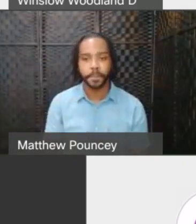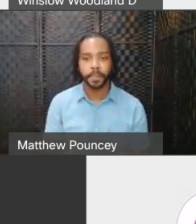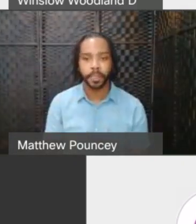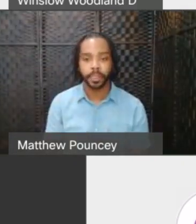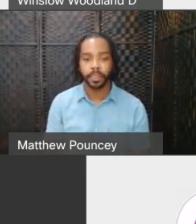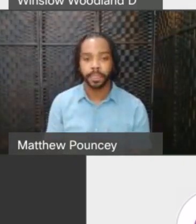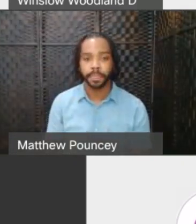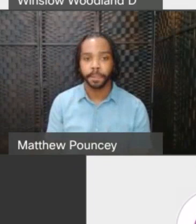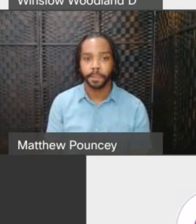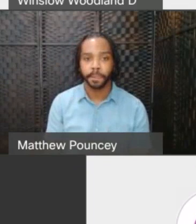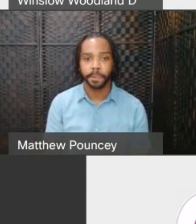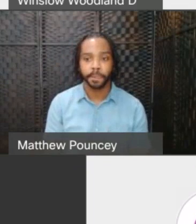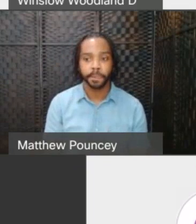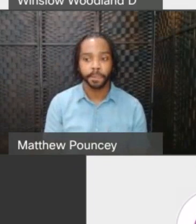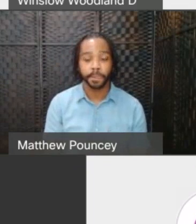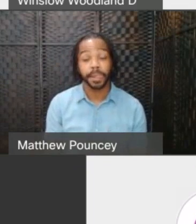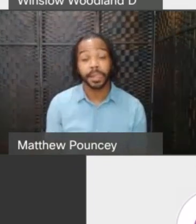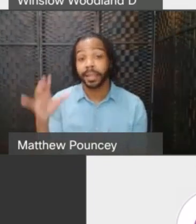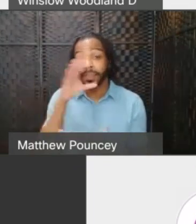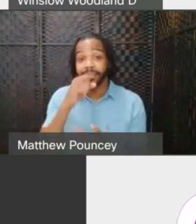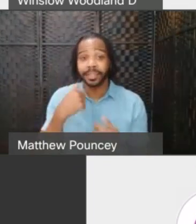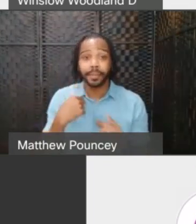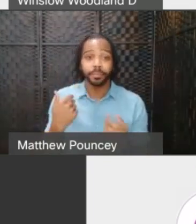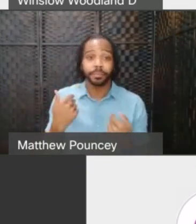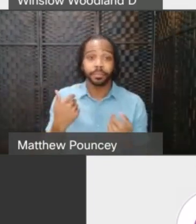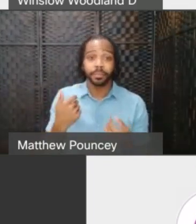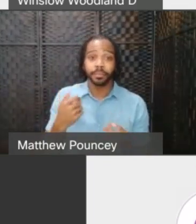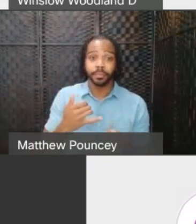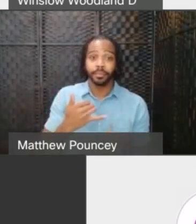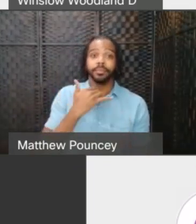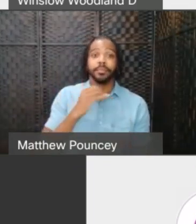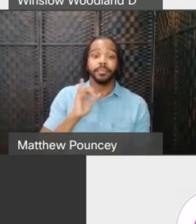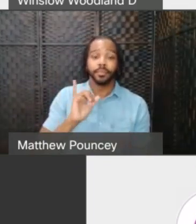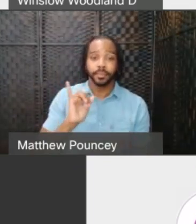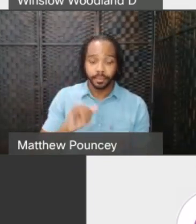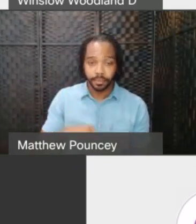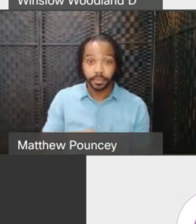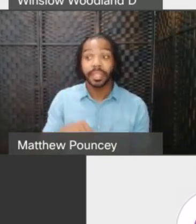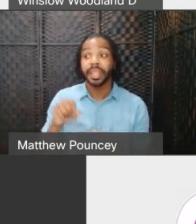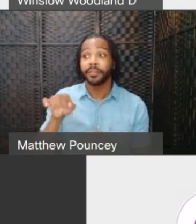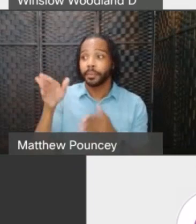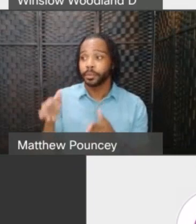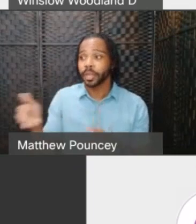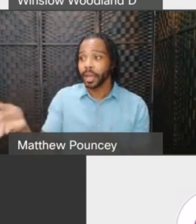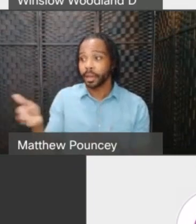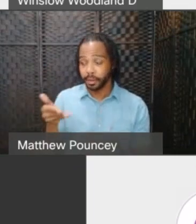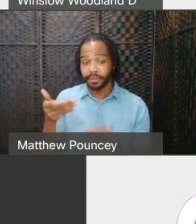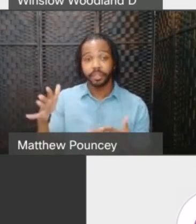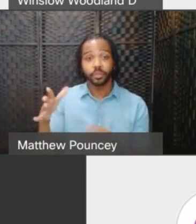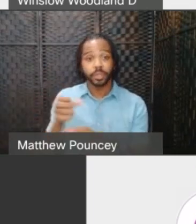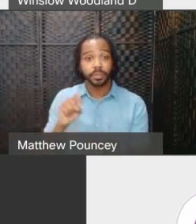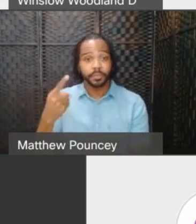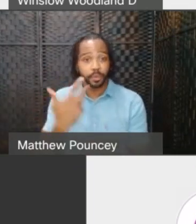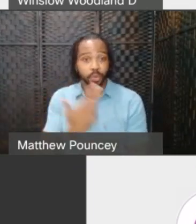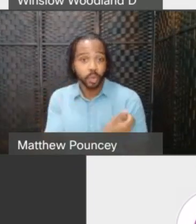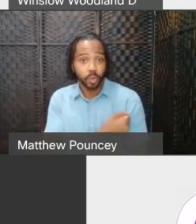So I guess I would stand corrected. So if someone that's hired and if they've received their first dose and they're due